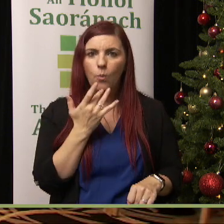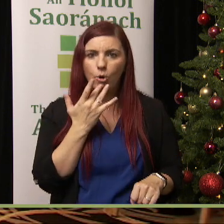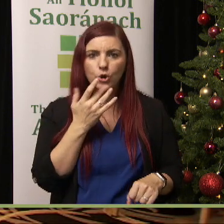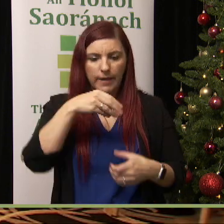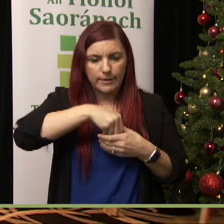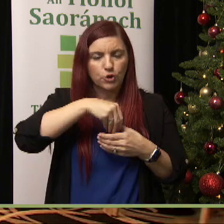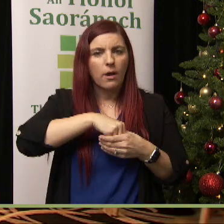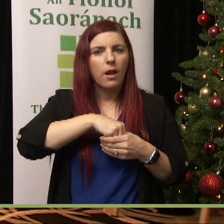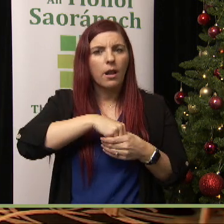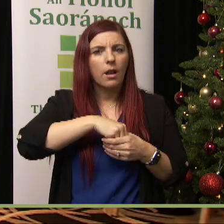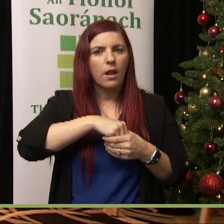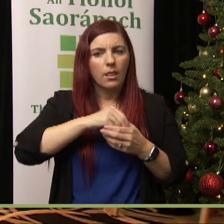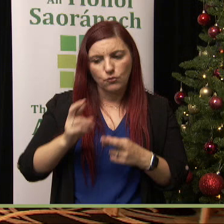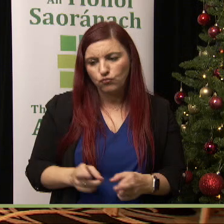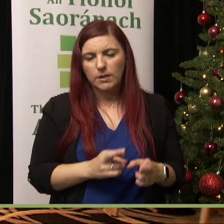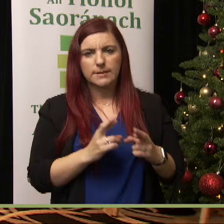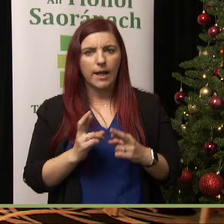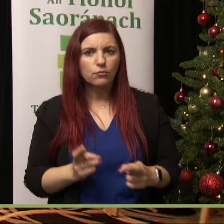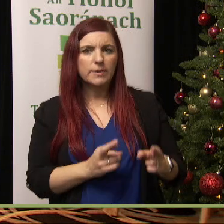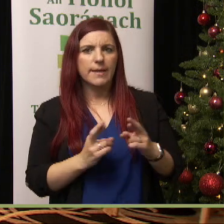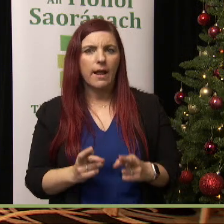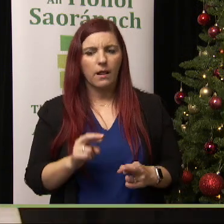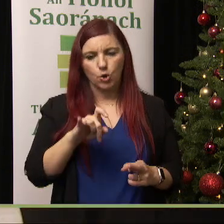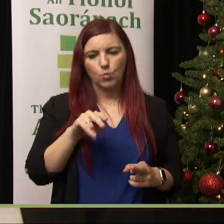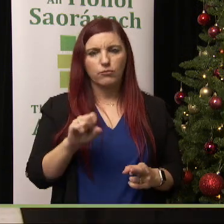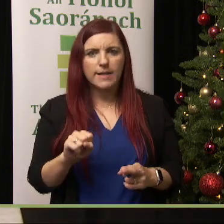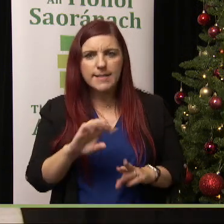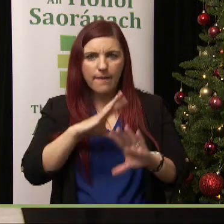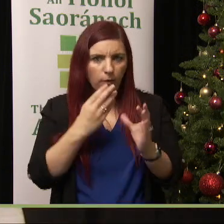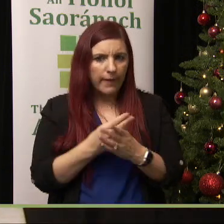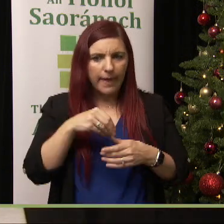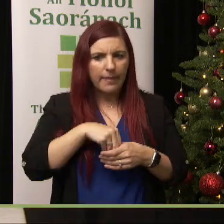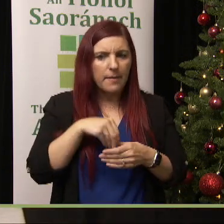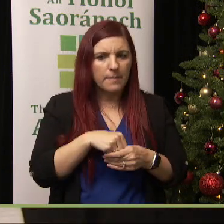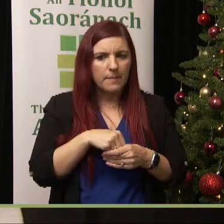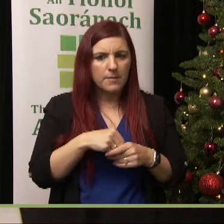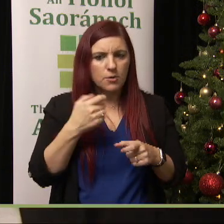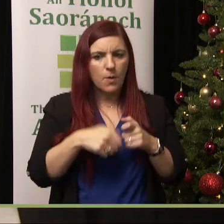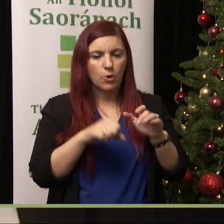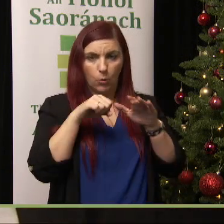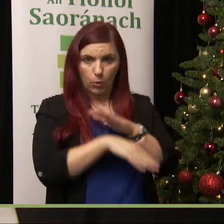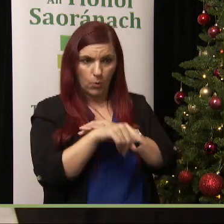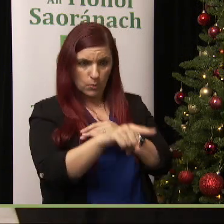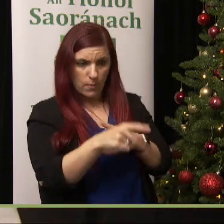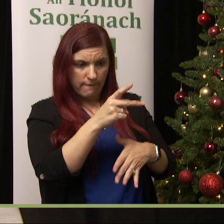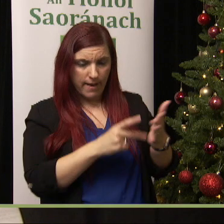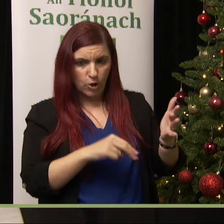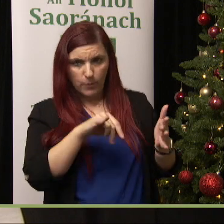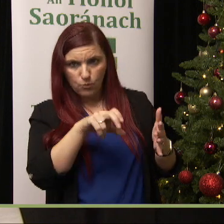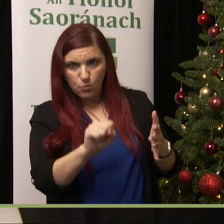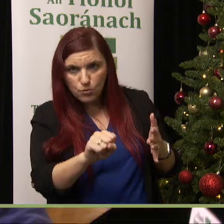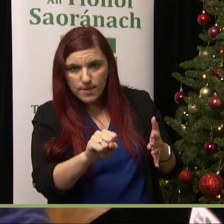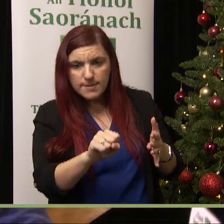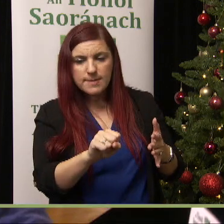them. They recycle all of those nutrients within them. And the problem is when you lose those valuable nutrients and they go into the